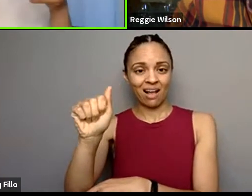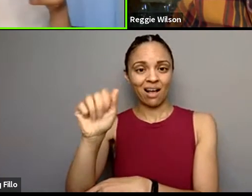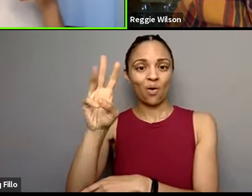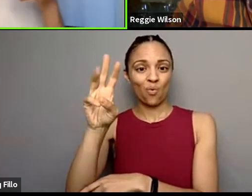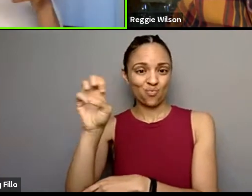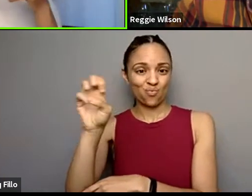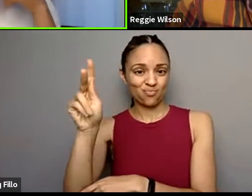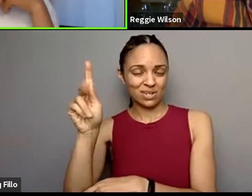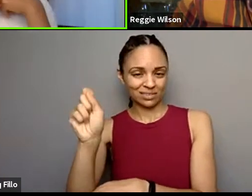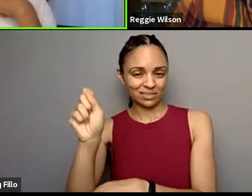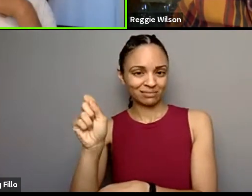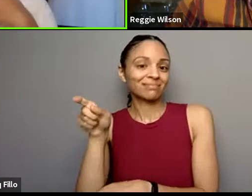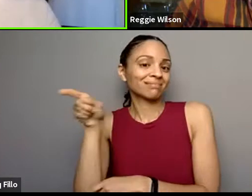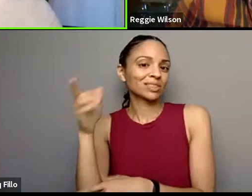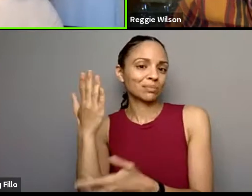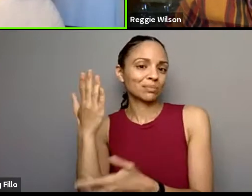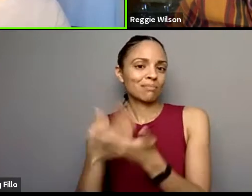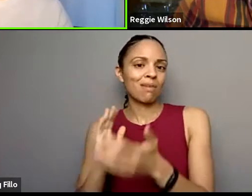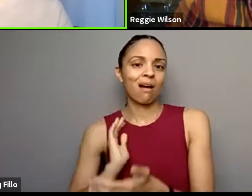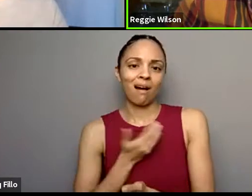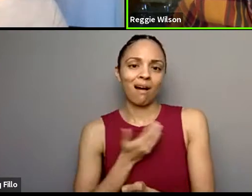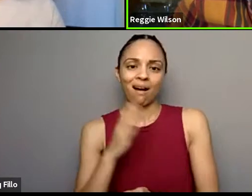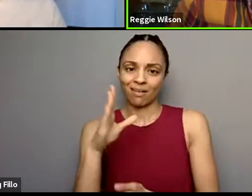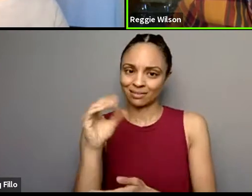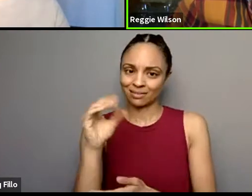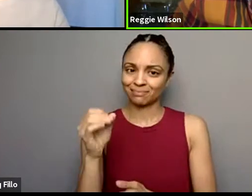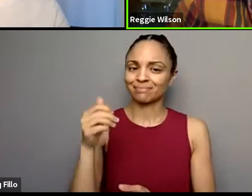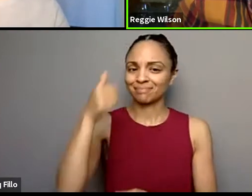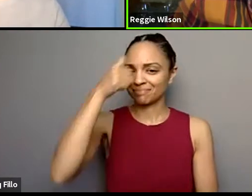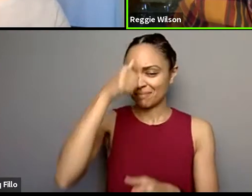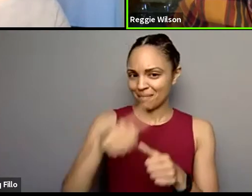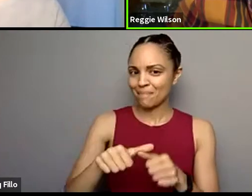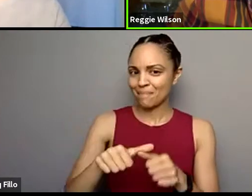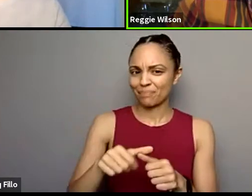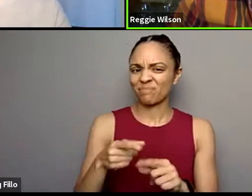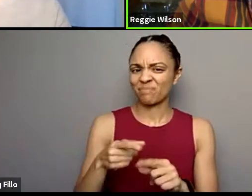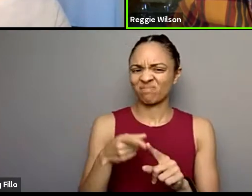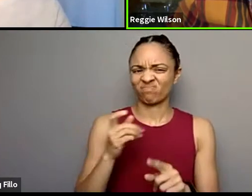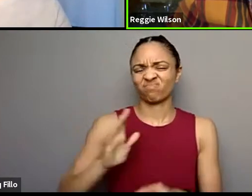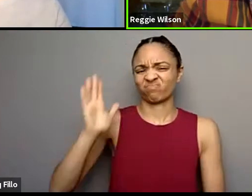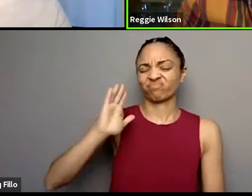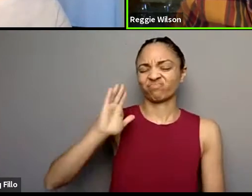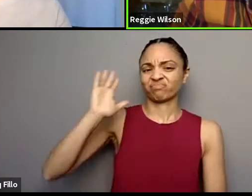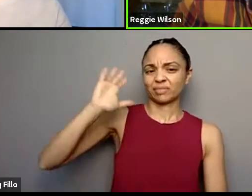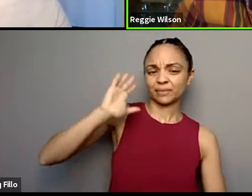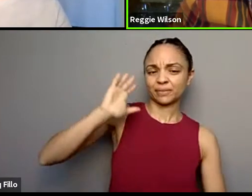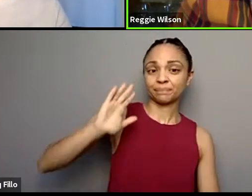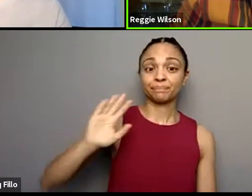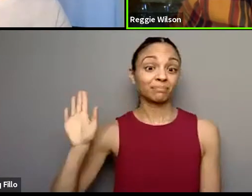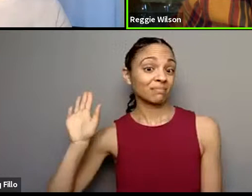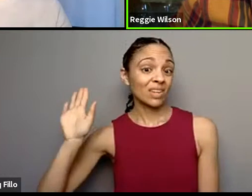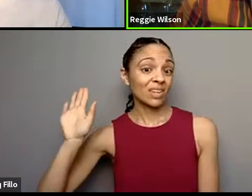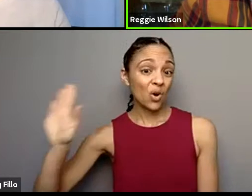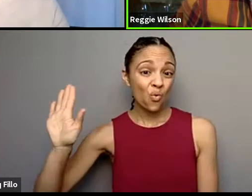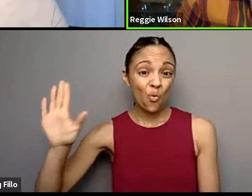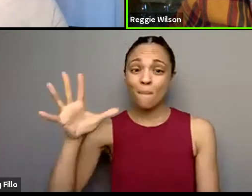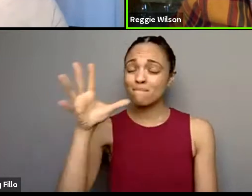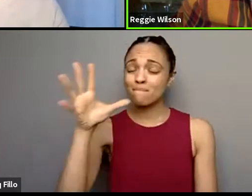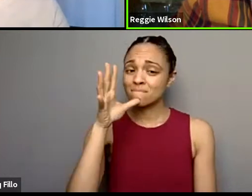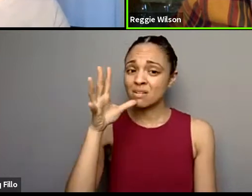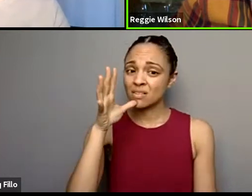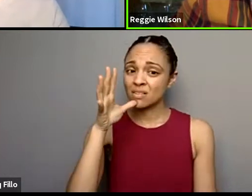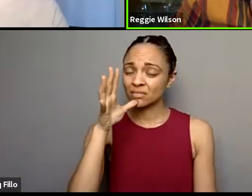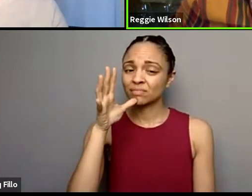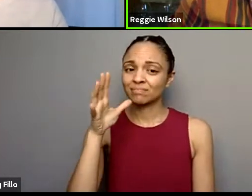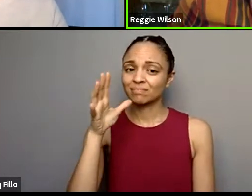I knew that. I did know that. Back from a long time ago. So Edessa, mother, rest her soul, from